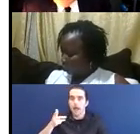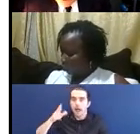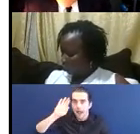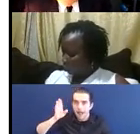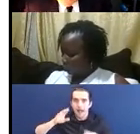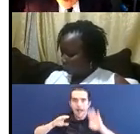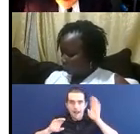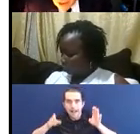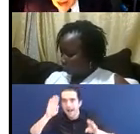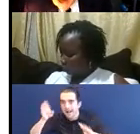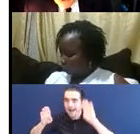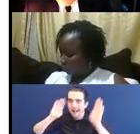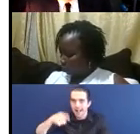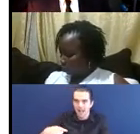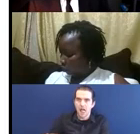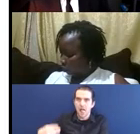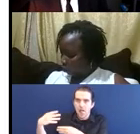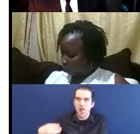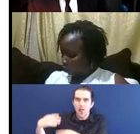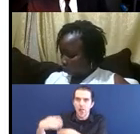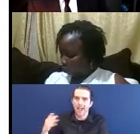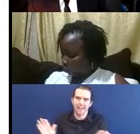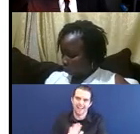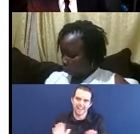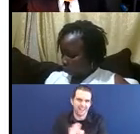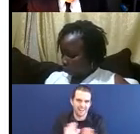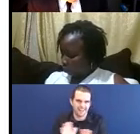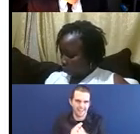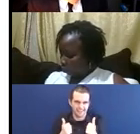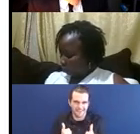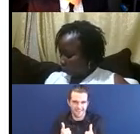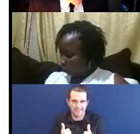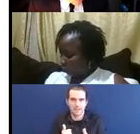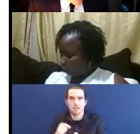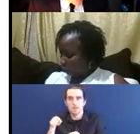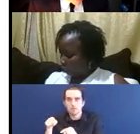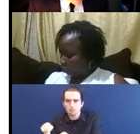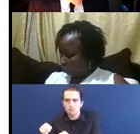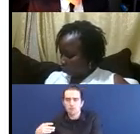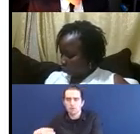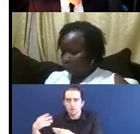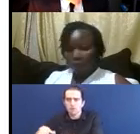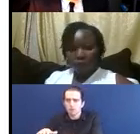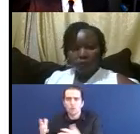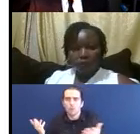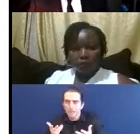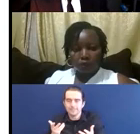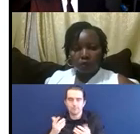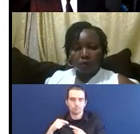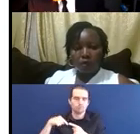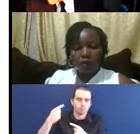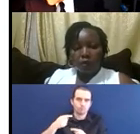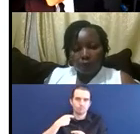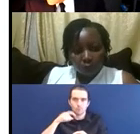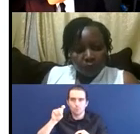Kamau, who's our acting chair from Kenya, and I'm handing over to Sarah now to introduce this seminar.